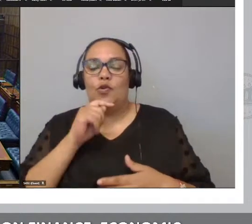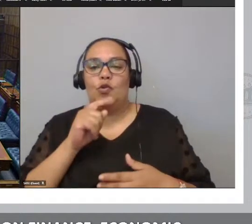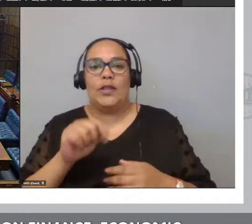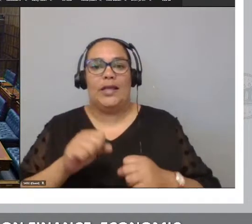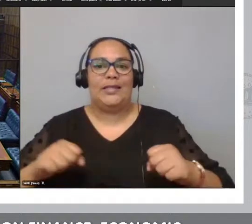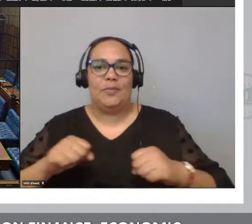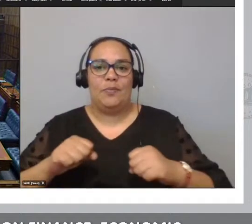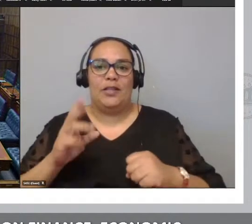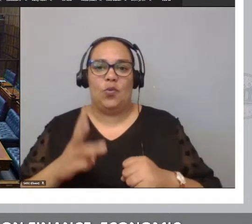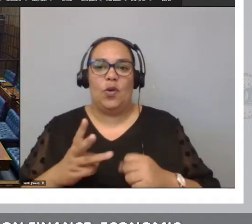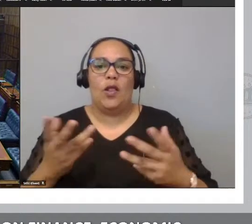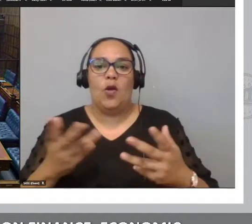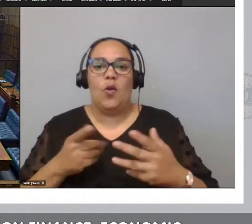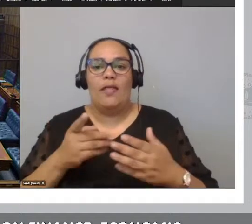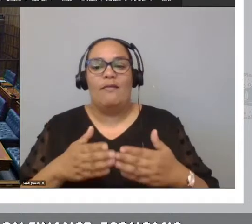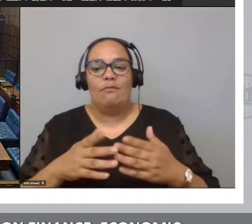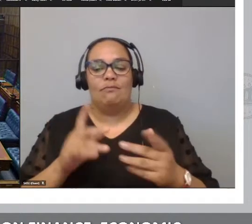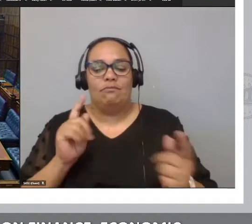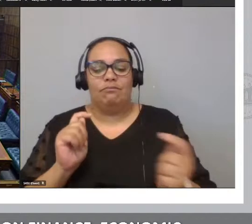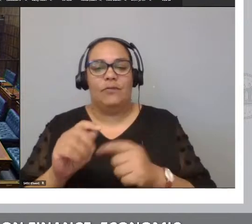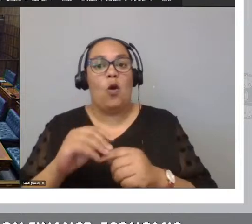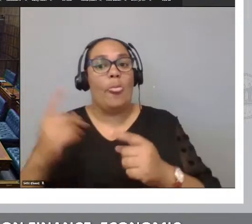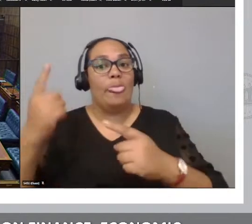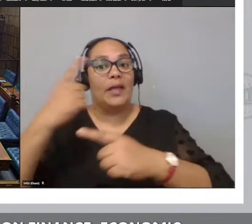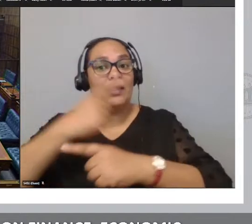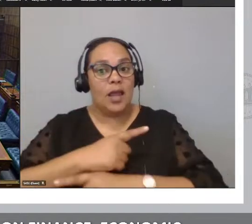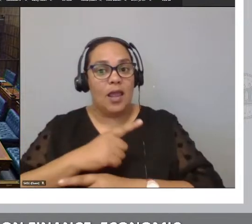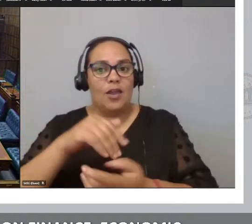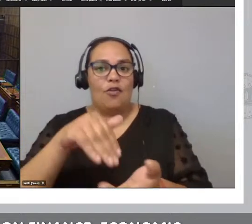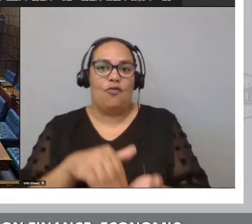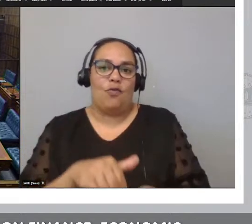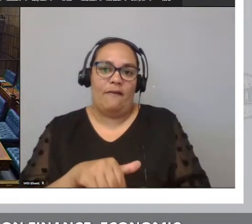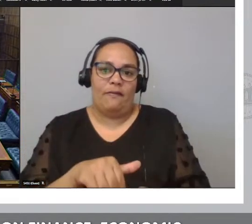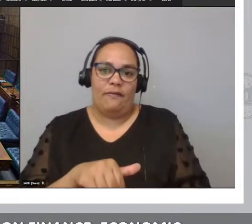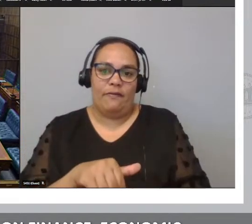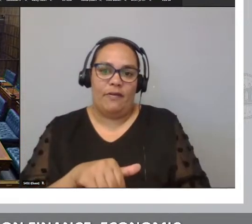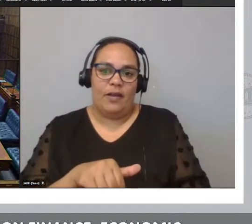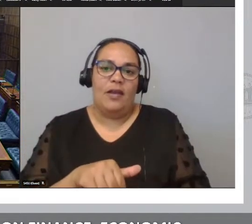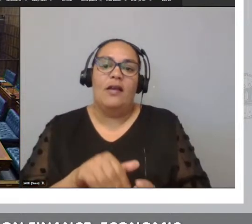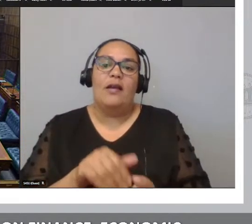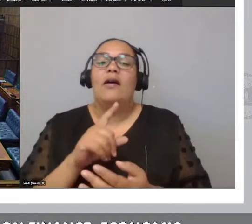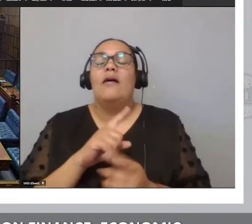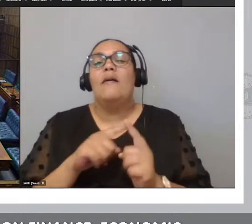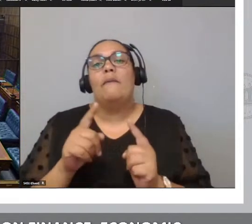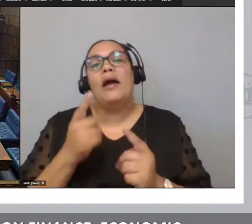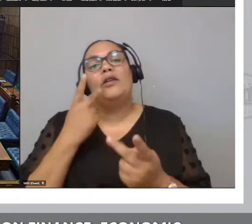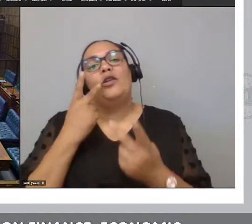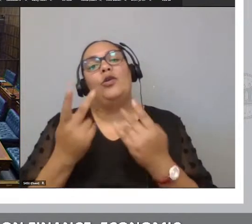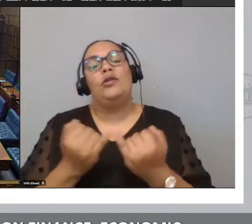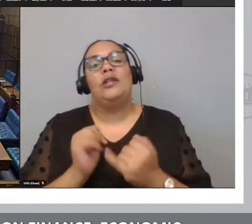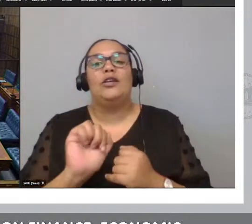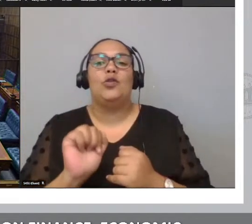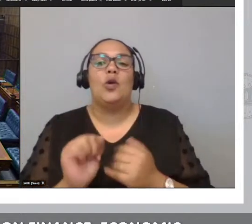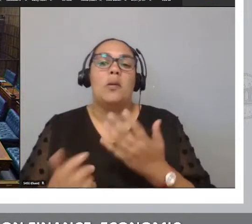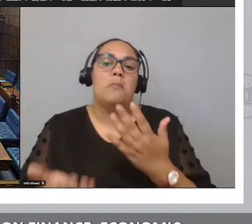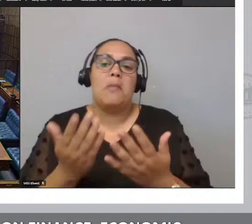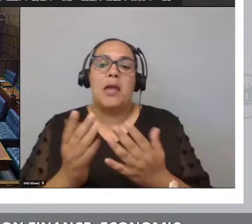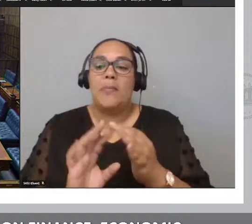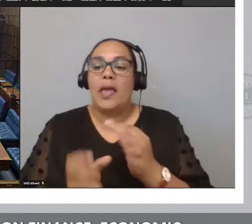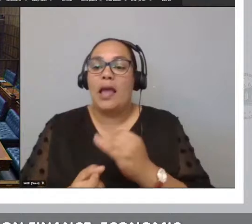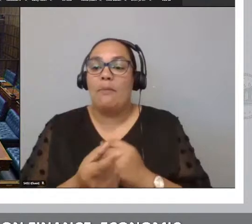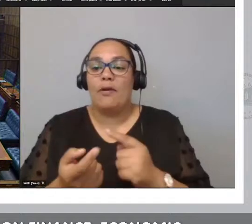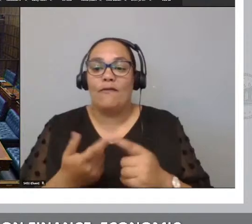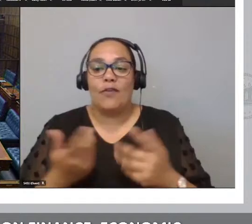space where a vessel can birth on the day that it arrives it looks to us as if that might be happening